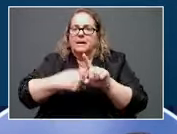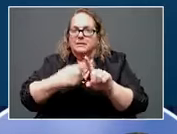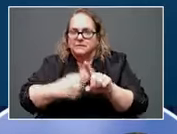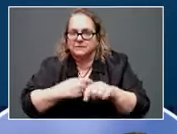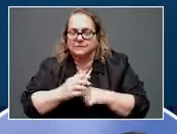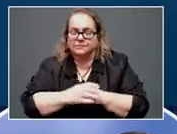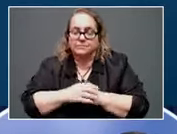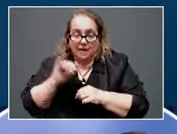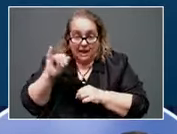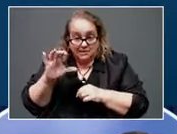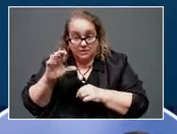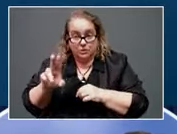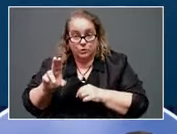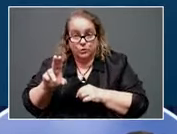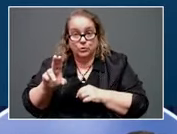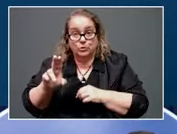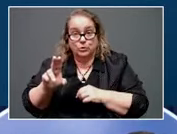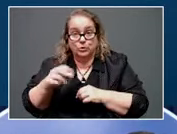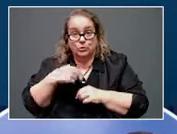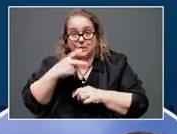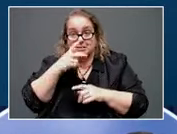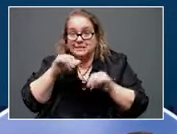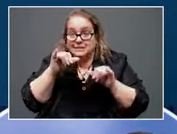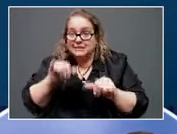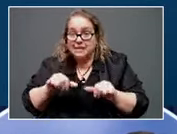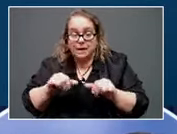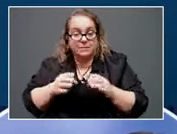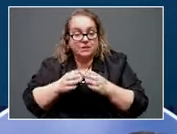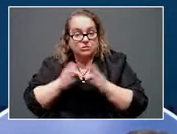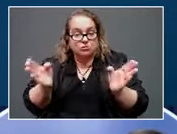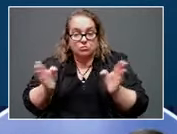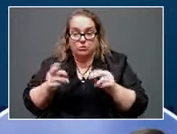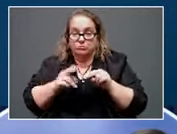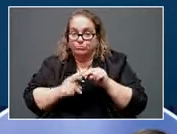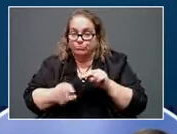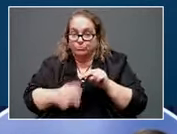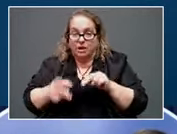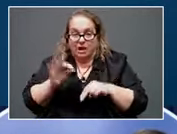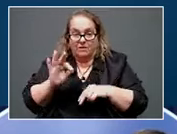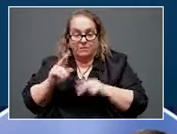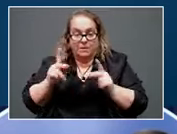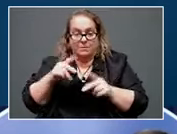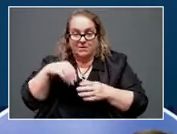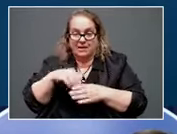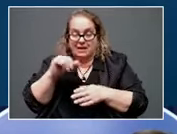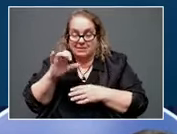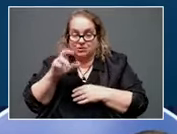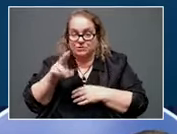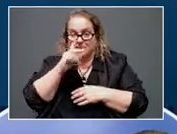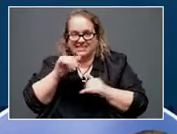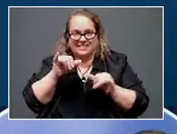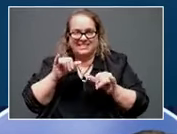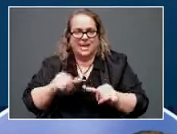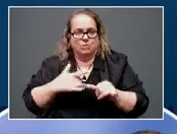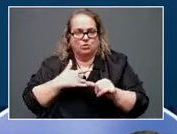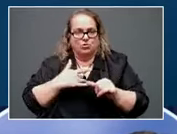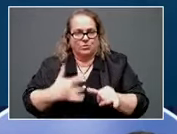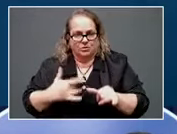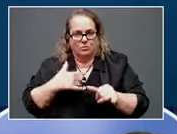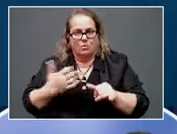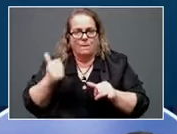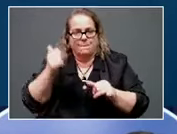ICUs, we're seeing the same general decline. Again, you can see the same trend We want to get back down to where we